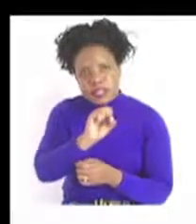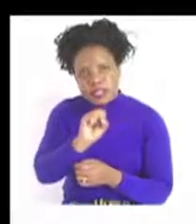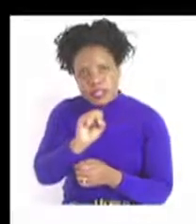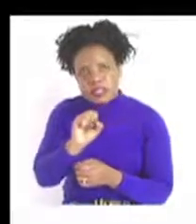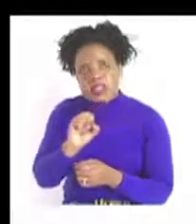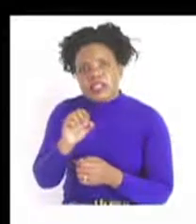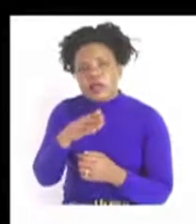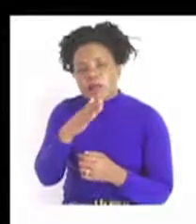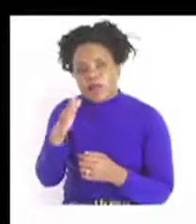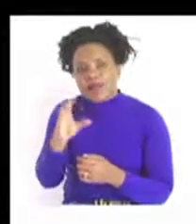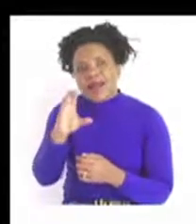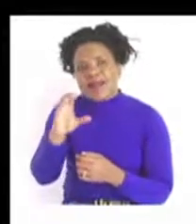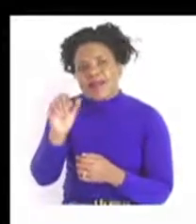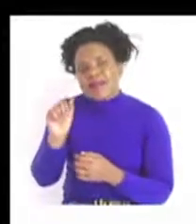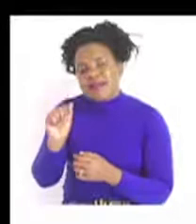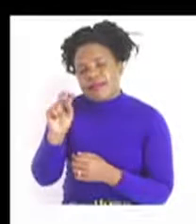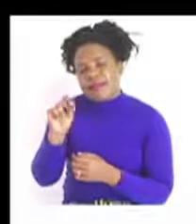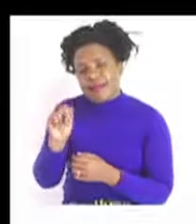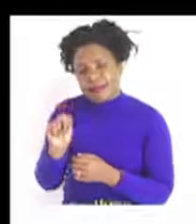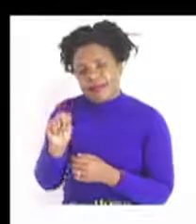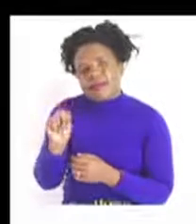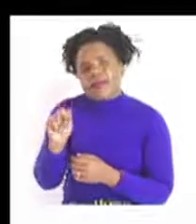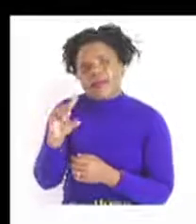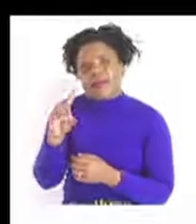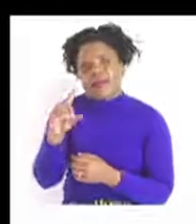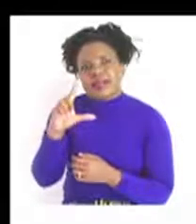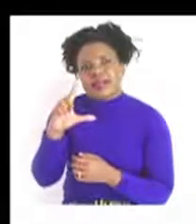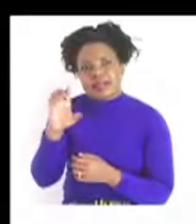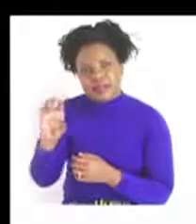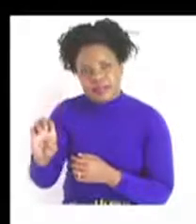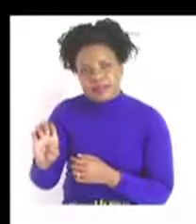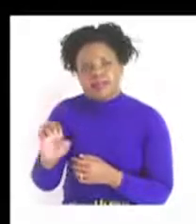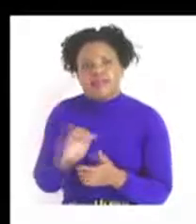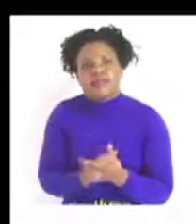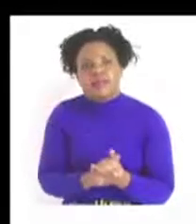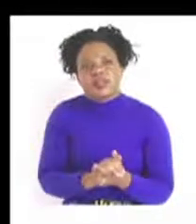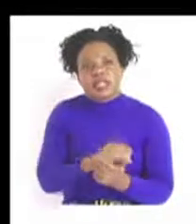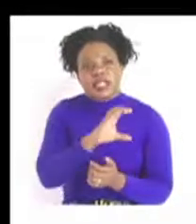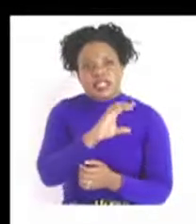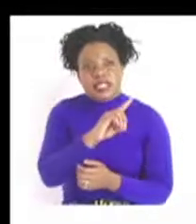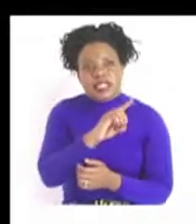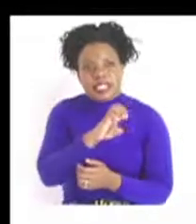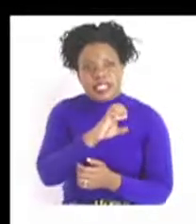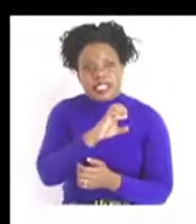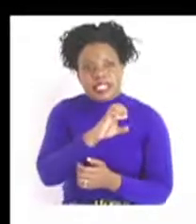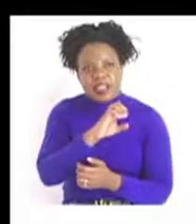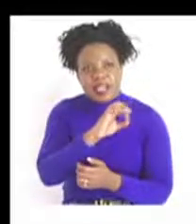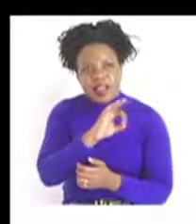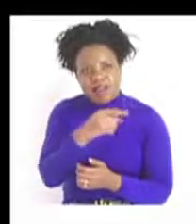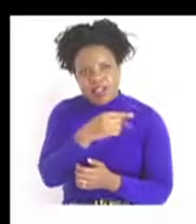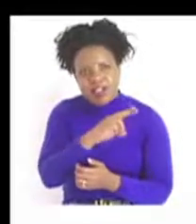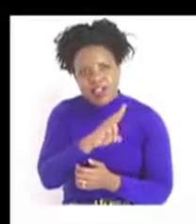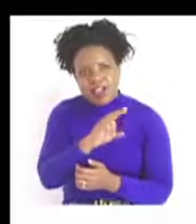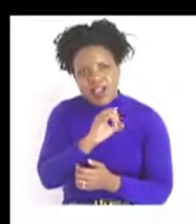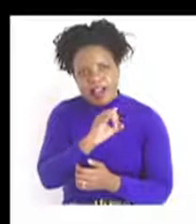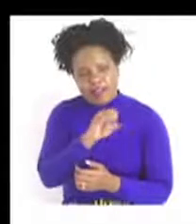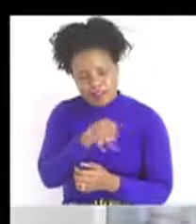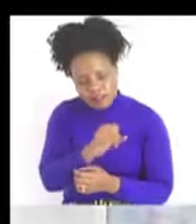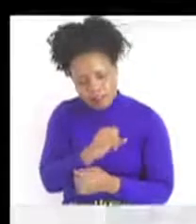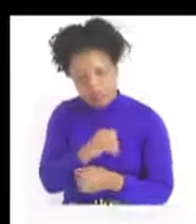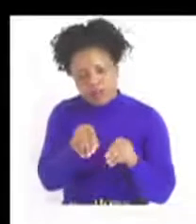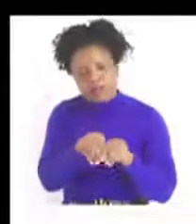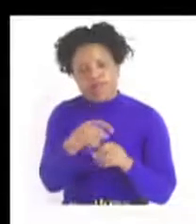candle. So the rest of the activities you can do on your own. We now turn to page